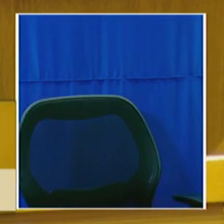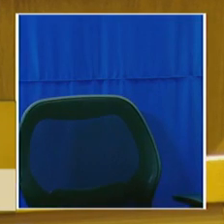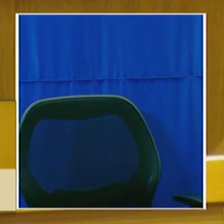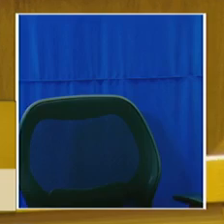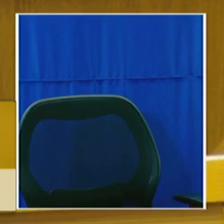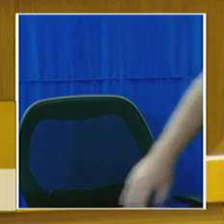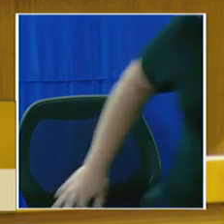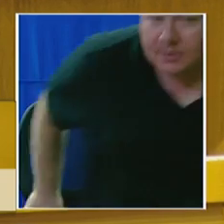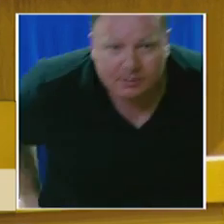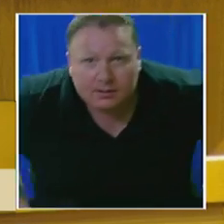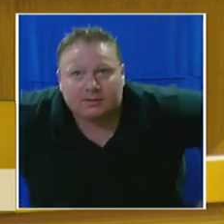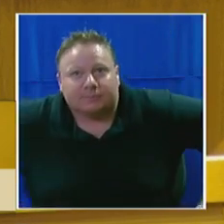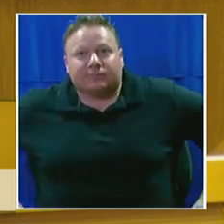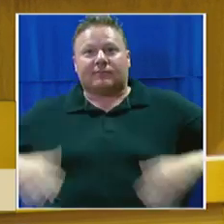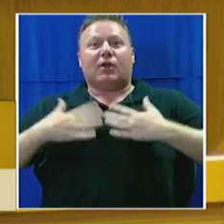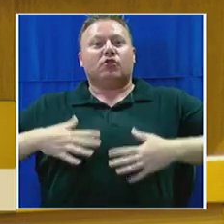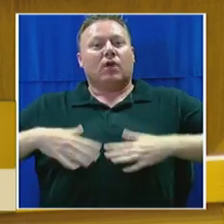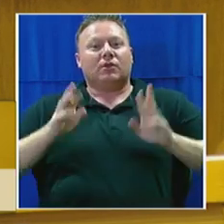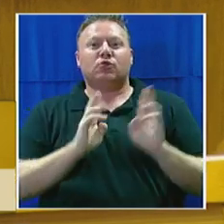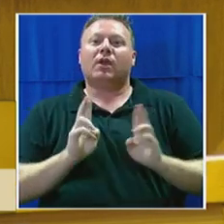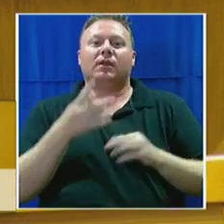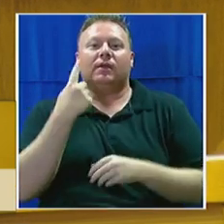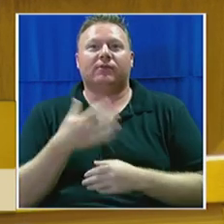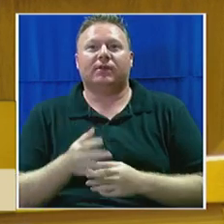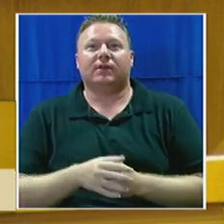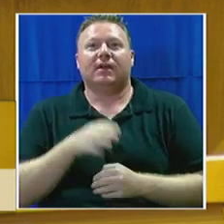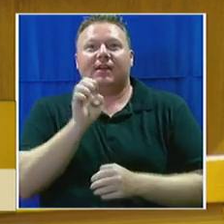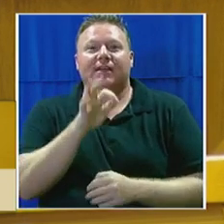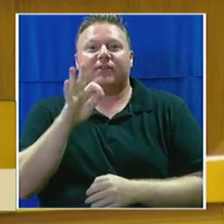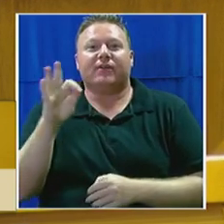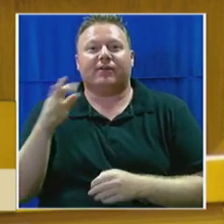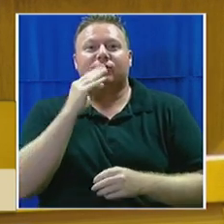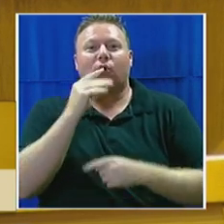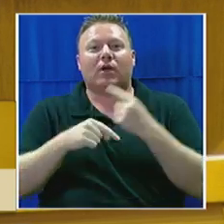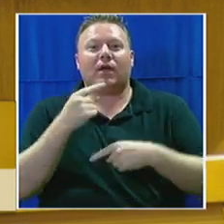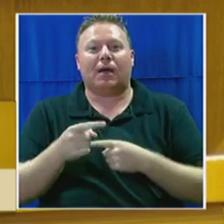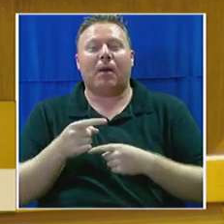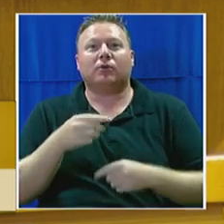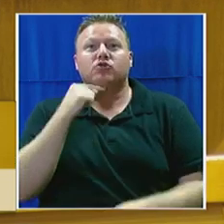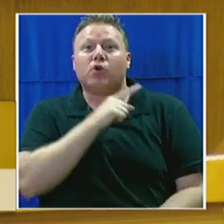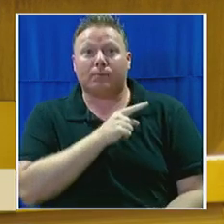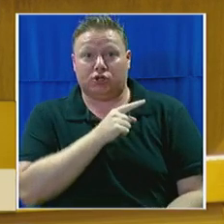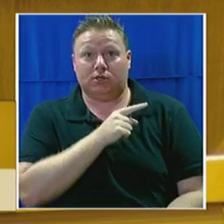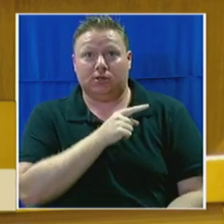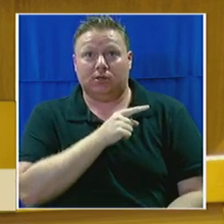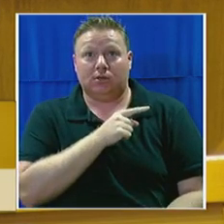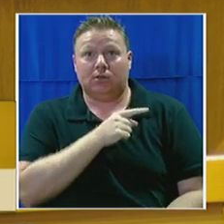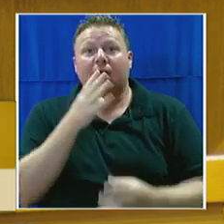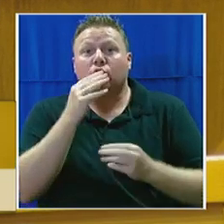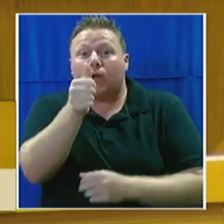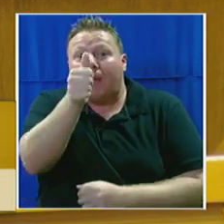Now remember, it's this EFF that is talking to you about the corruption, right? They are talking about